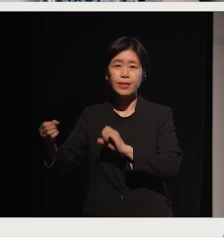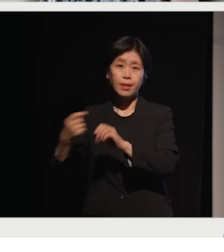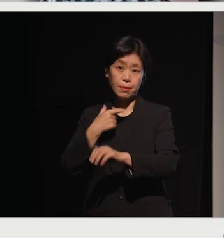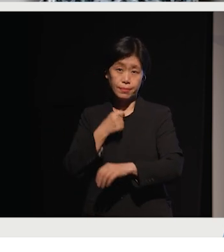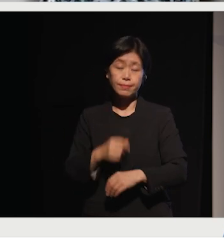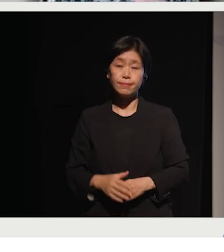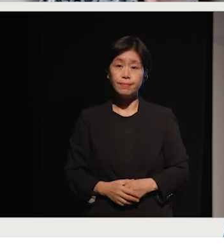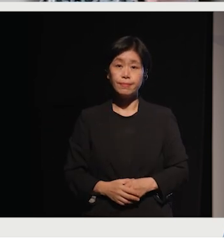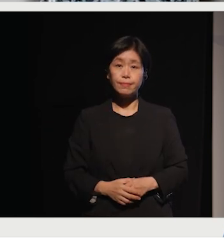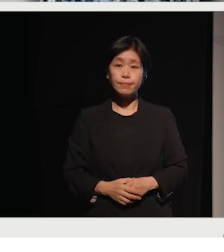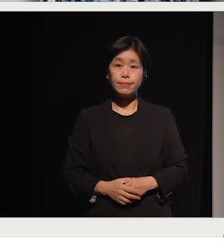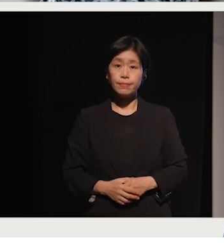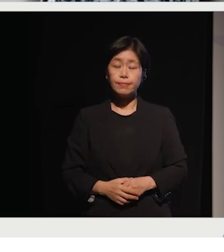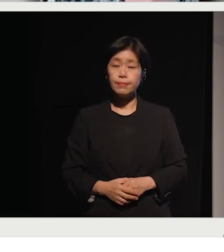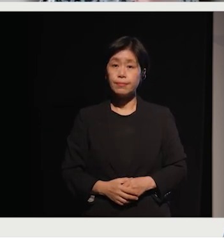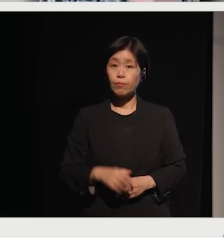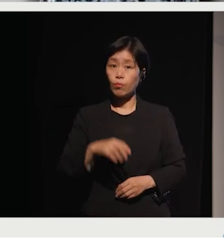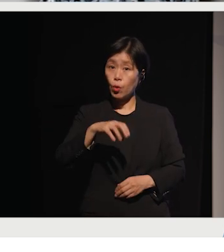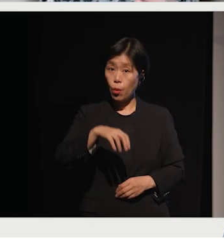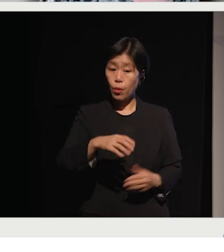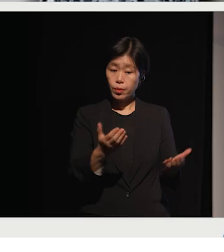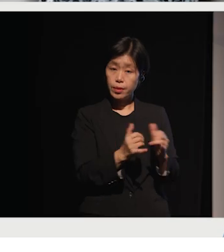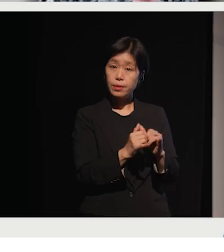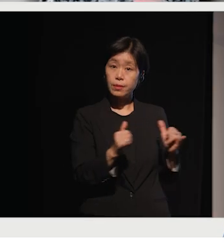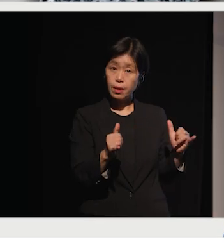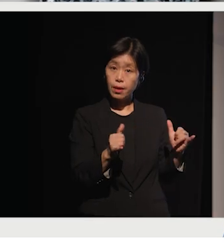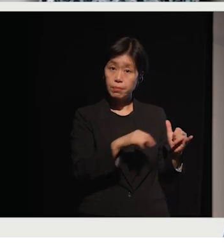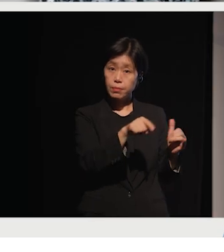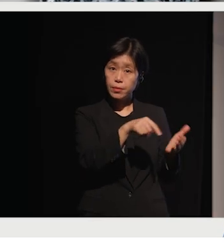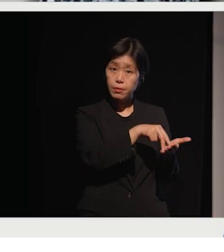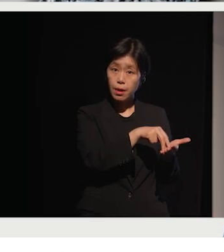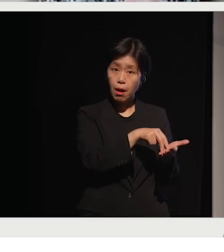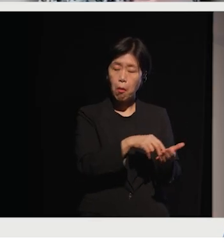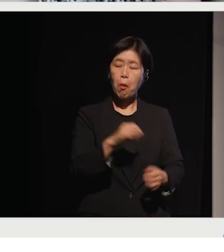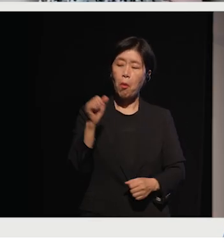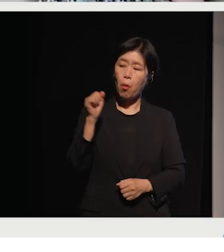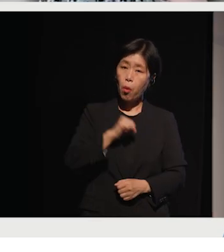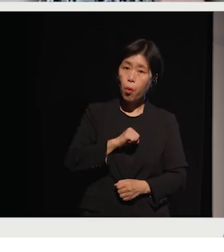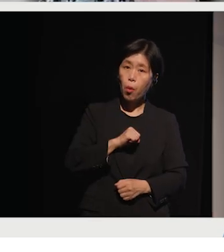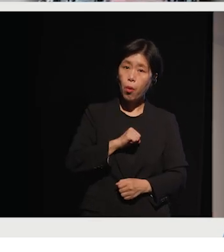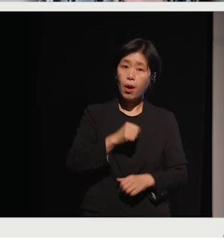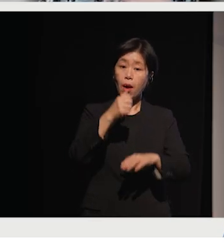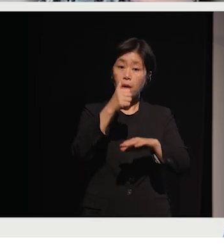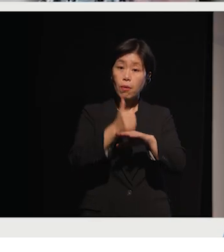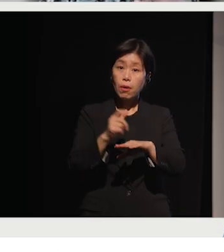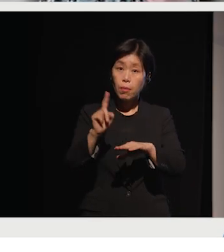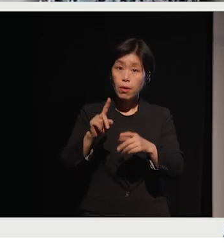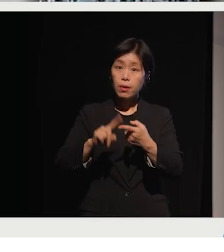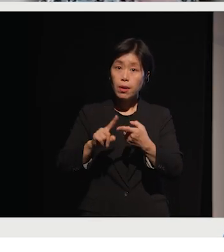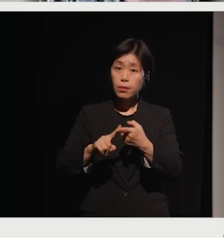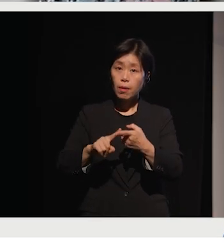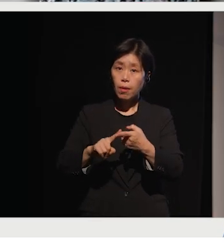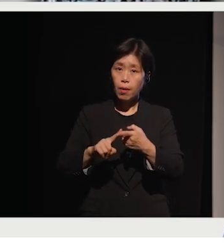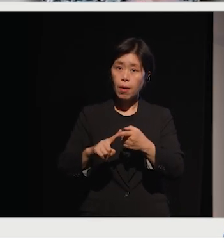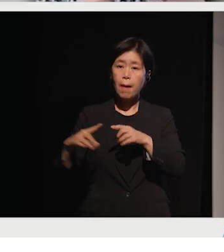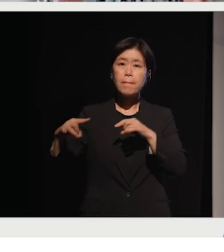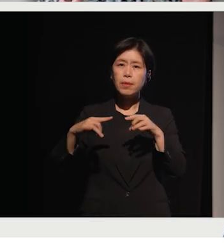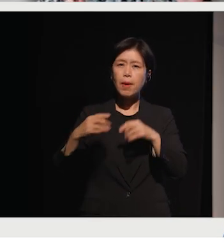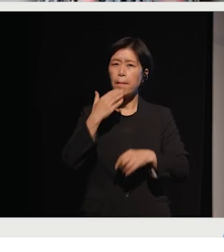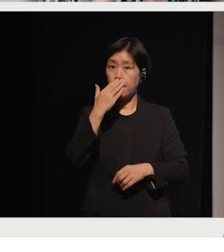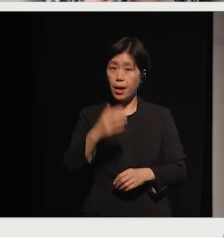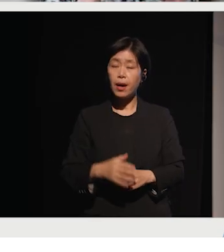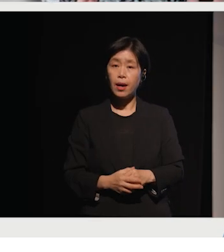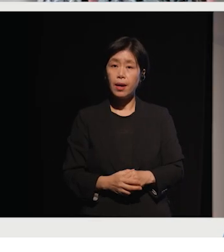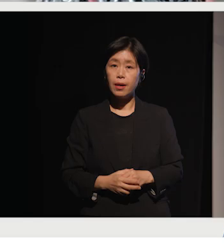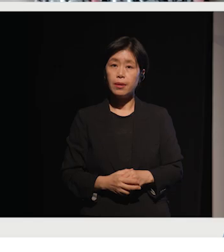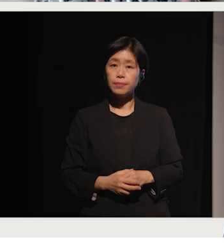applications and practical solutions for Smithsonian staff. They could have spent weeks and weeks and weeks